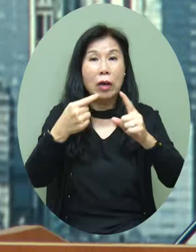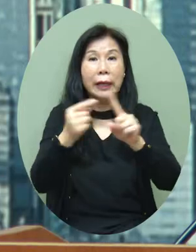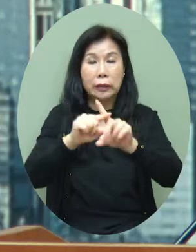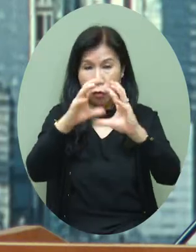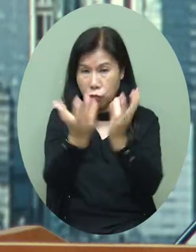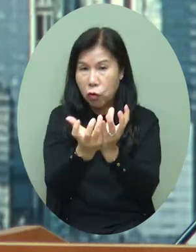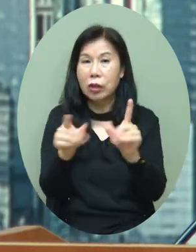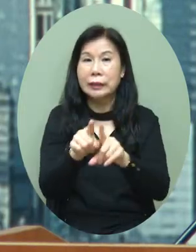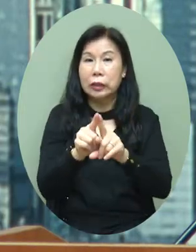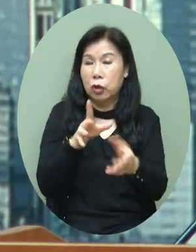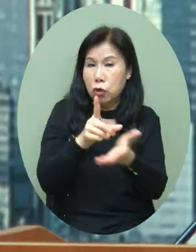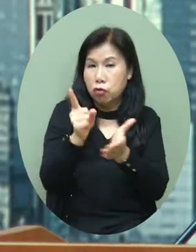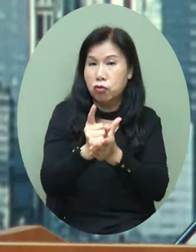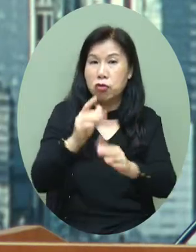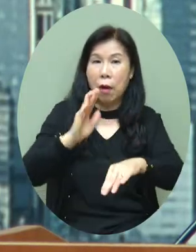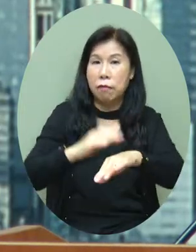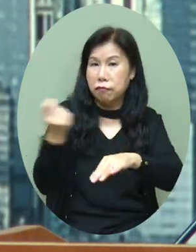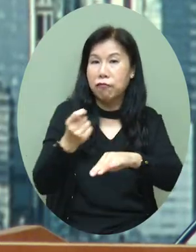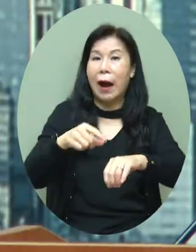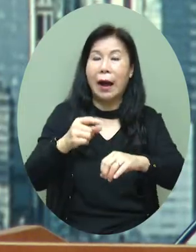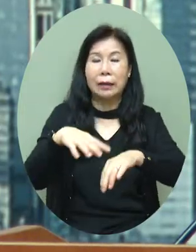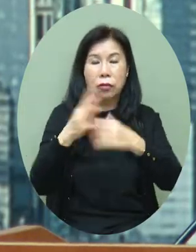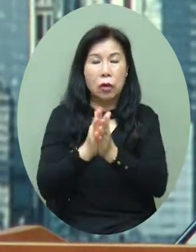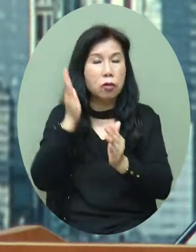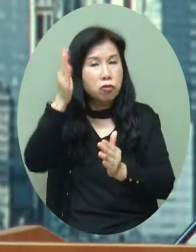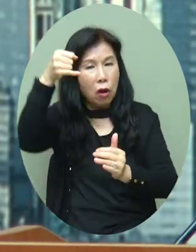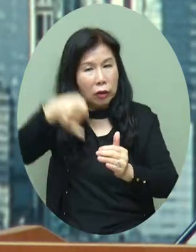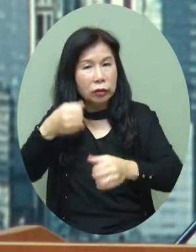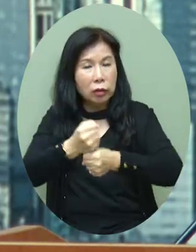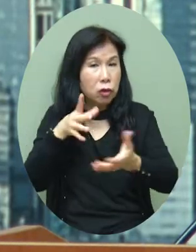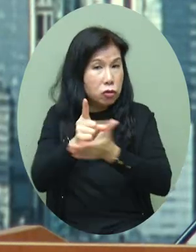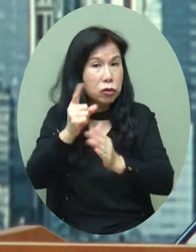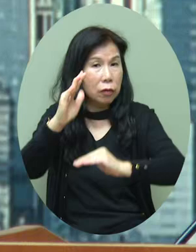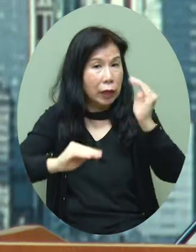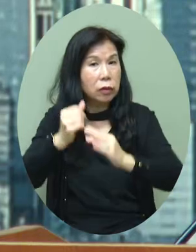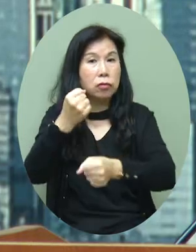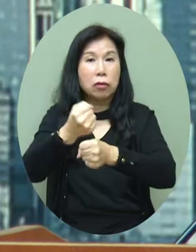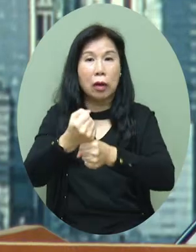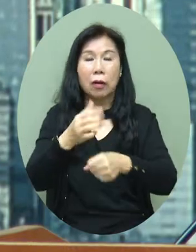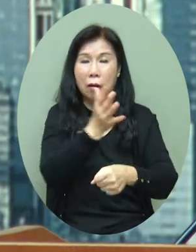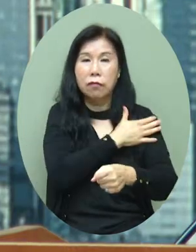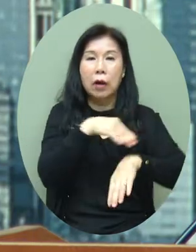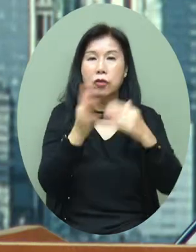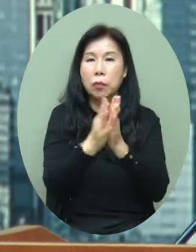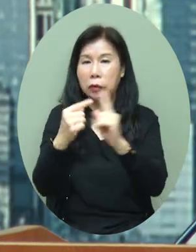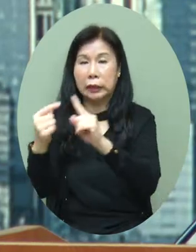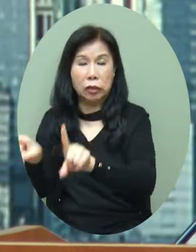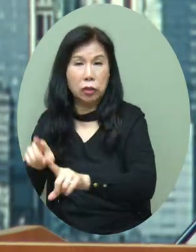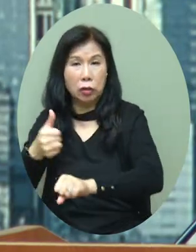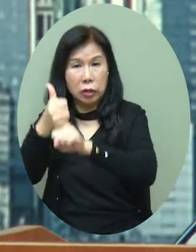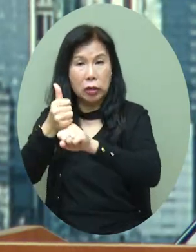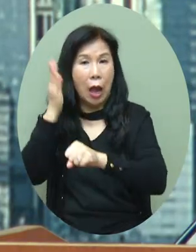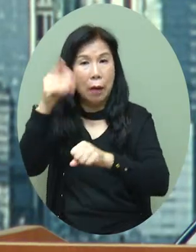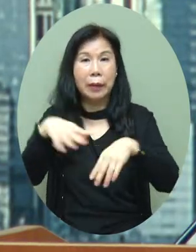received by subvented organizations and the pay of the staff of these organizations. In order to expedite